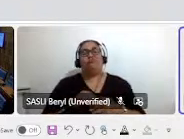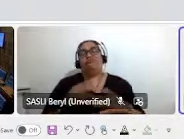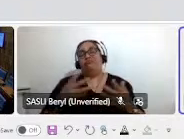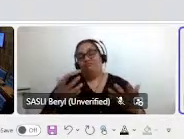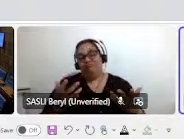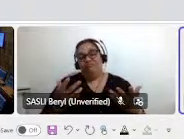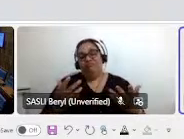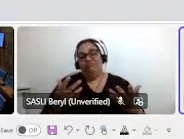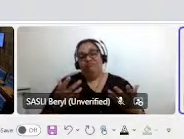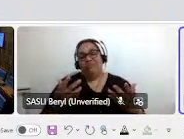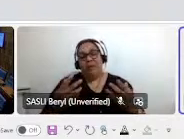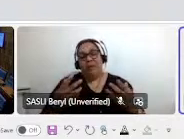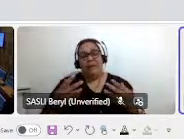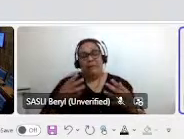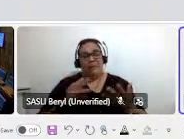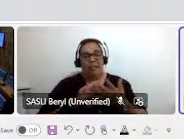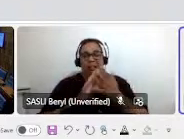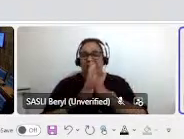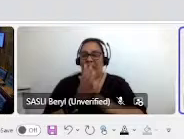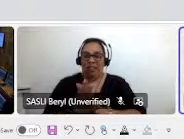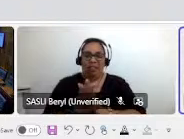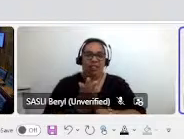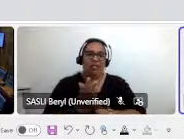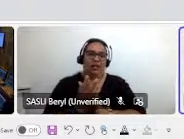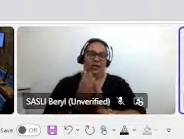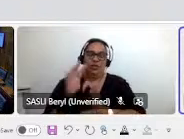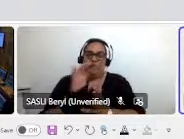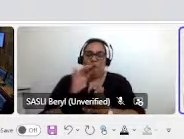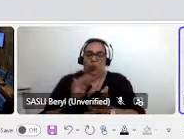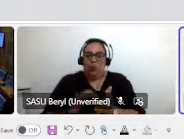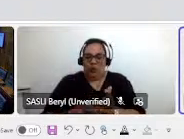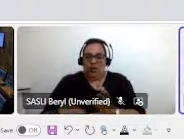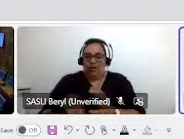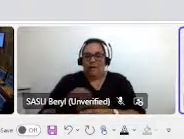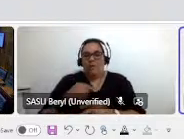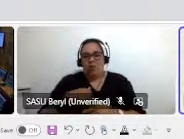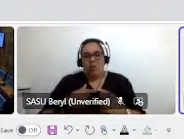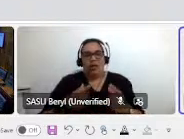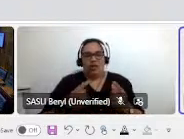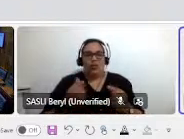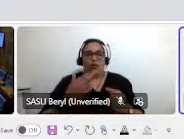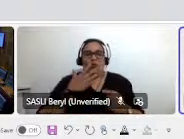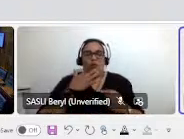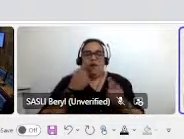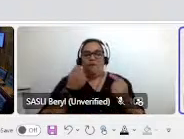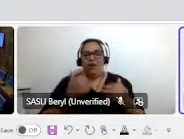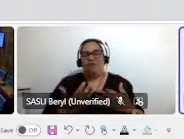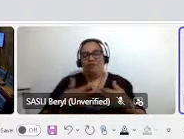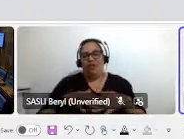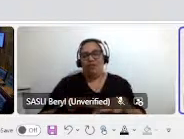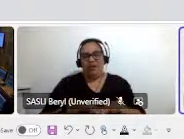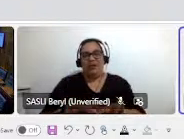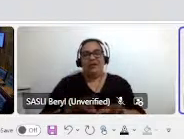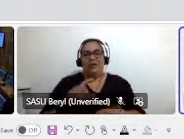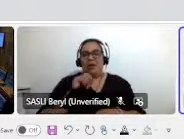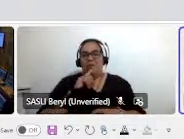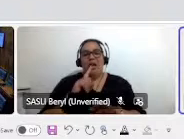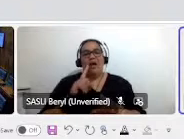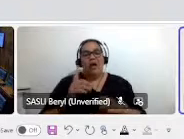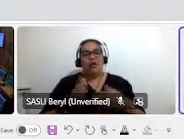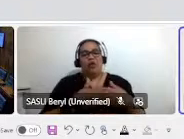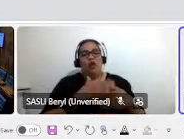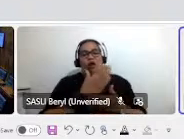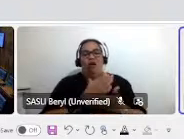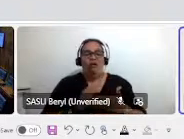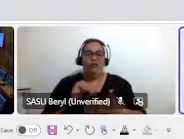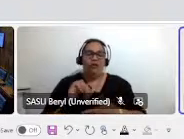a bizarre anomaly, that we run the risk of financial implications that can close down half of